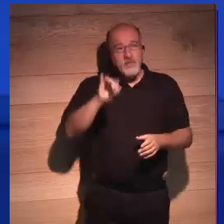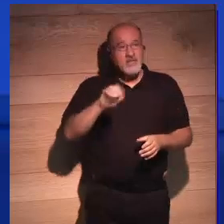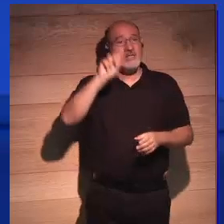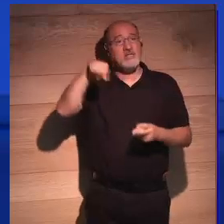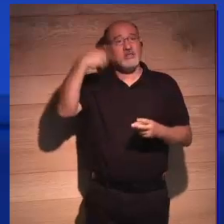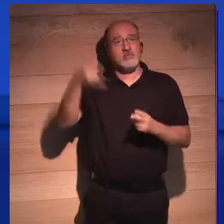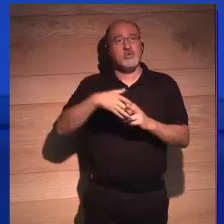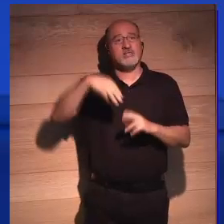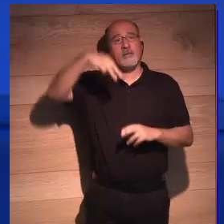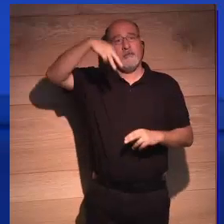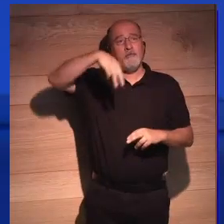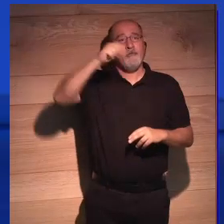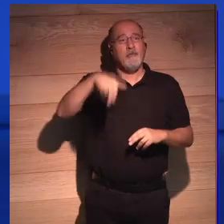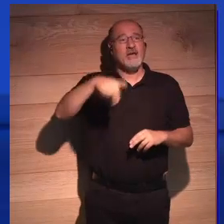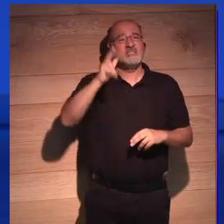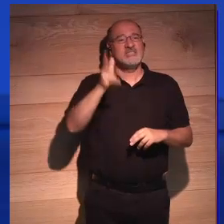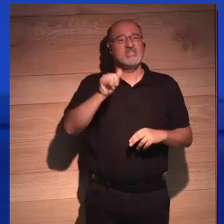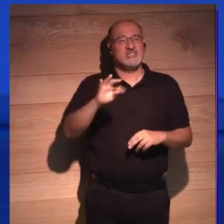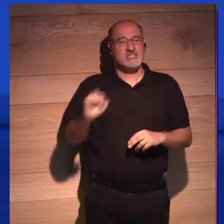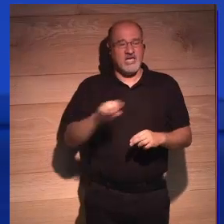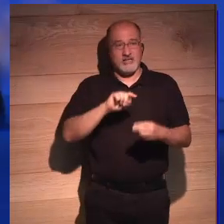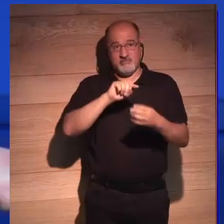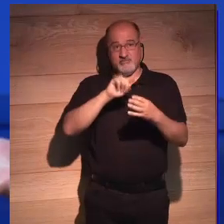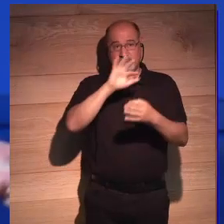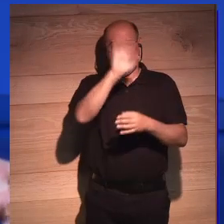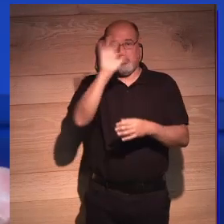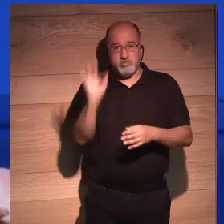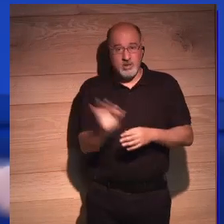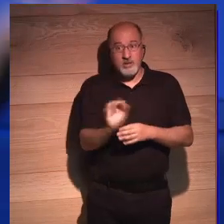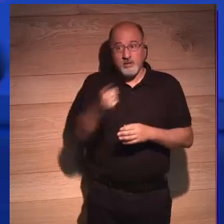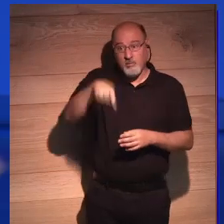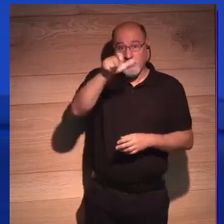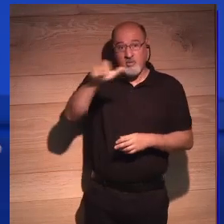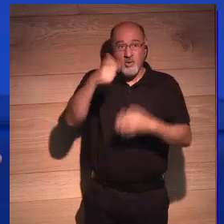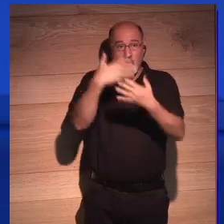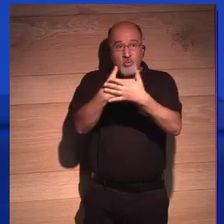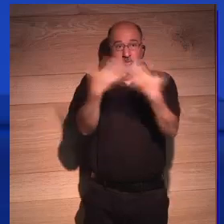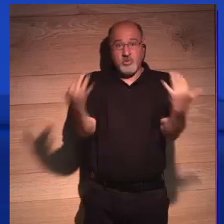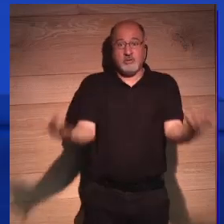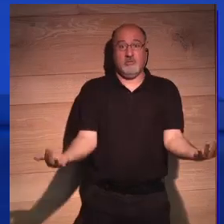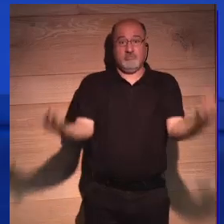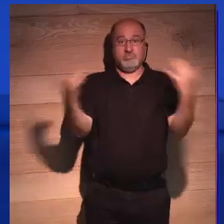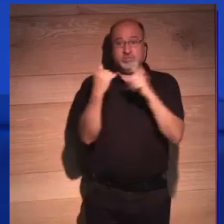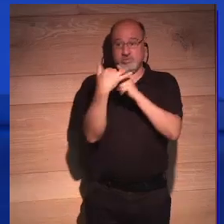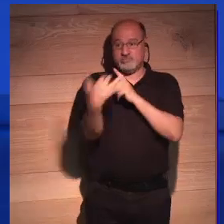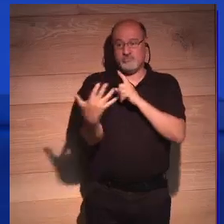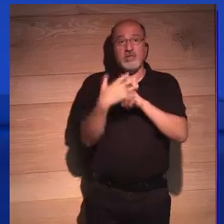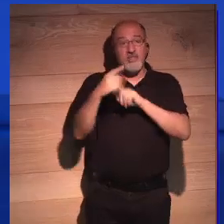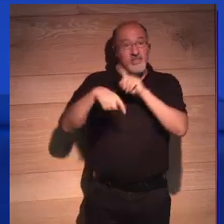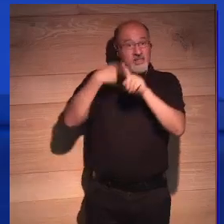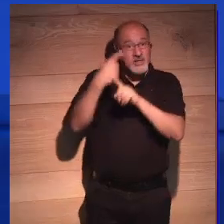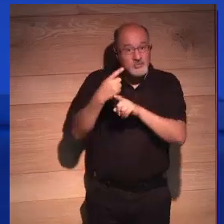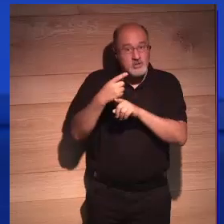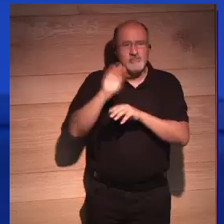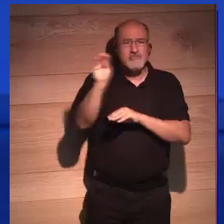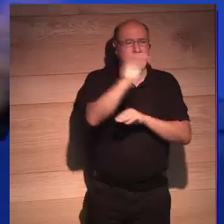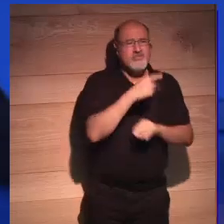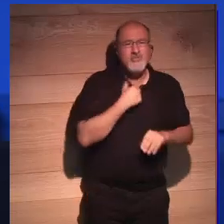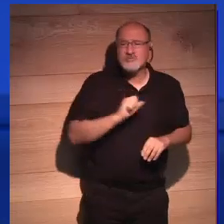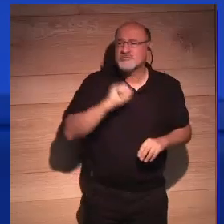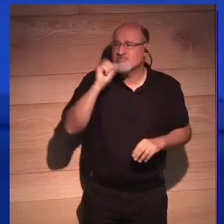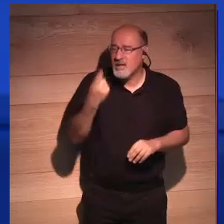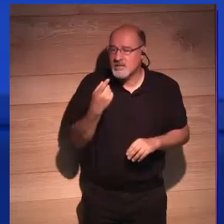and asked them about this art form, we asked them, what did you like about it? What ideas for content did you have after having experienced about that? What